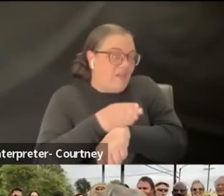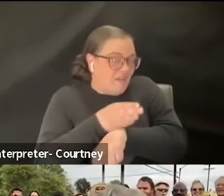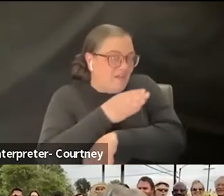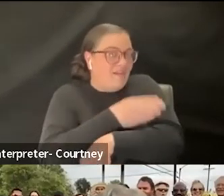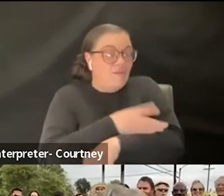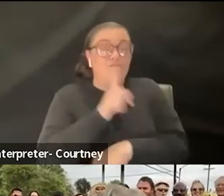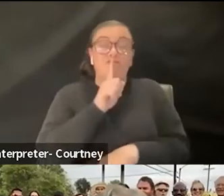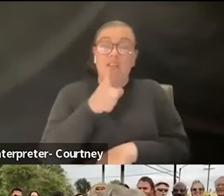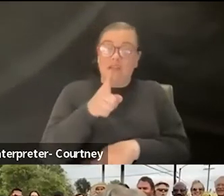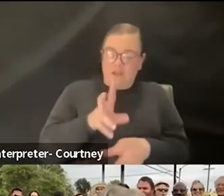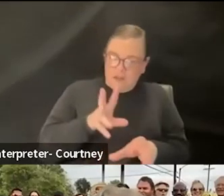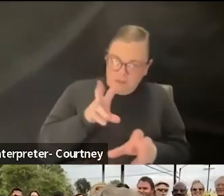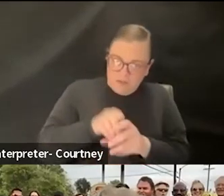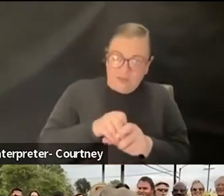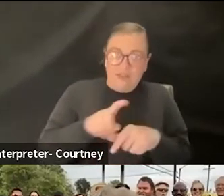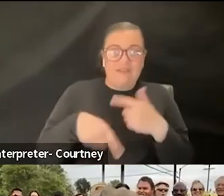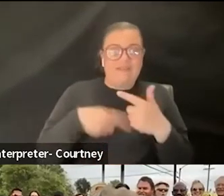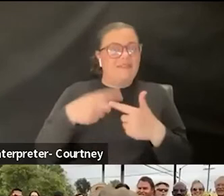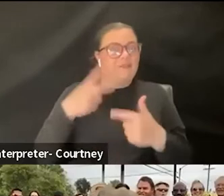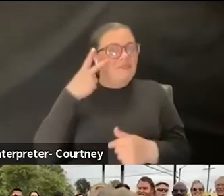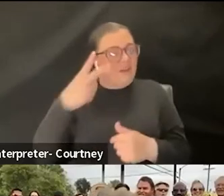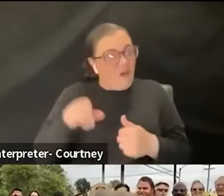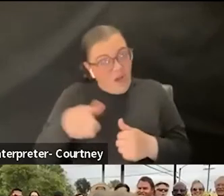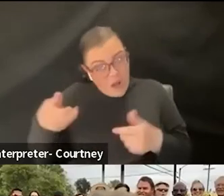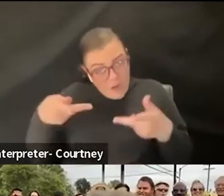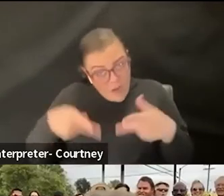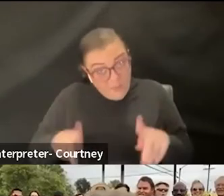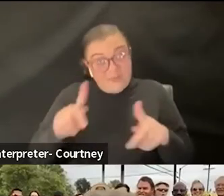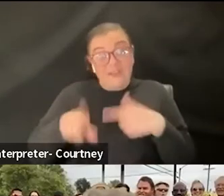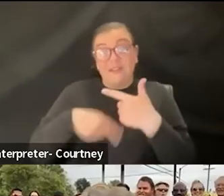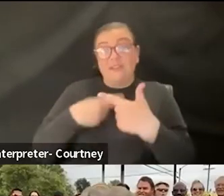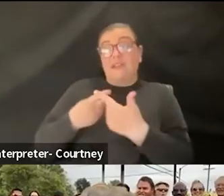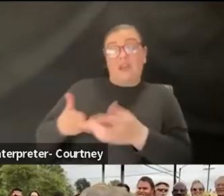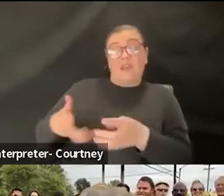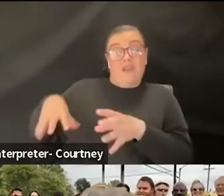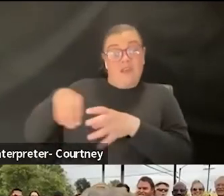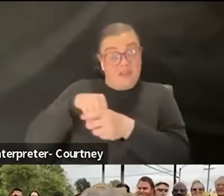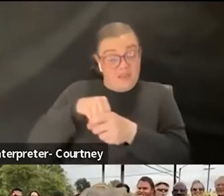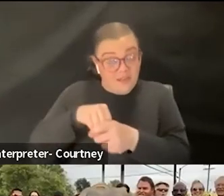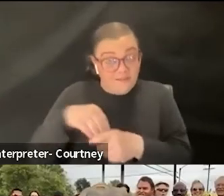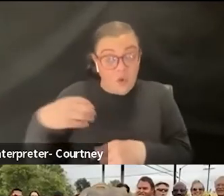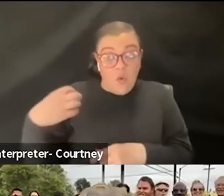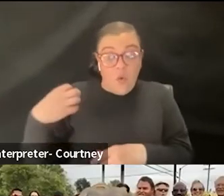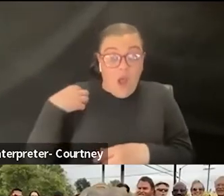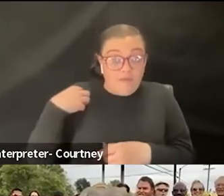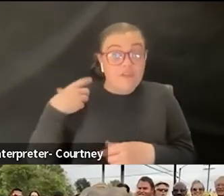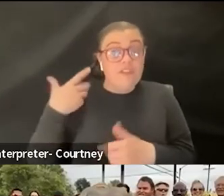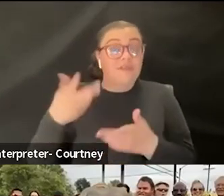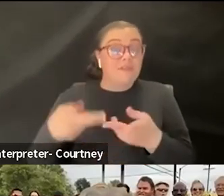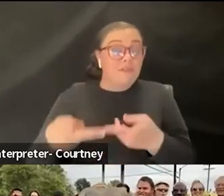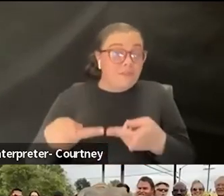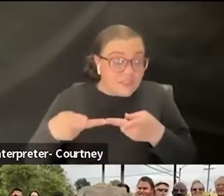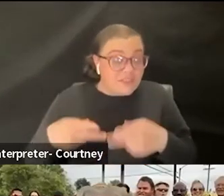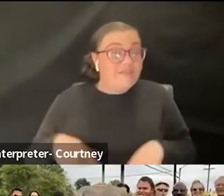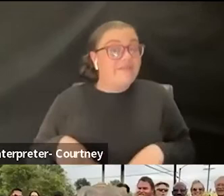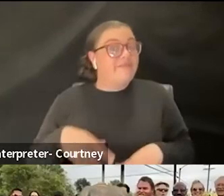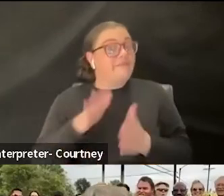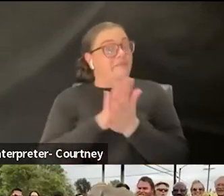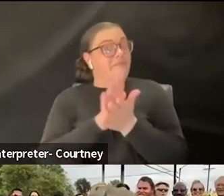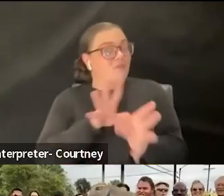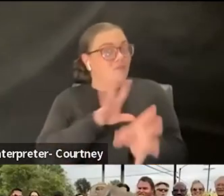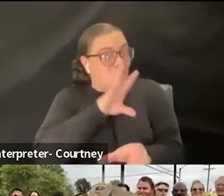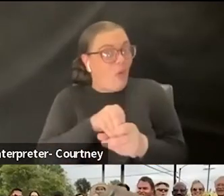you. You can run for office, run for a convention delegate, run for your local board. And these